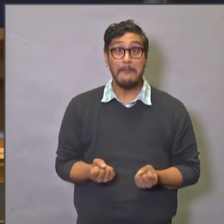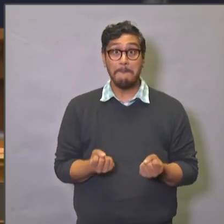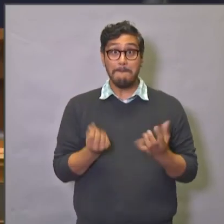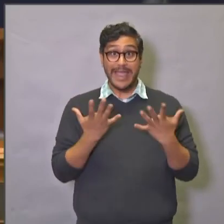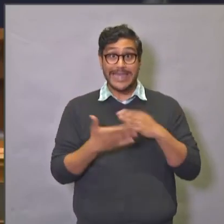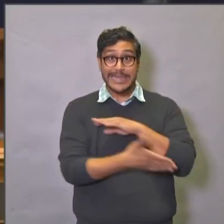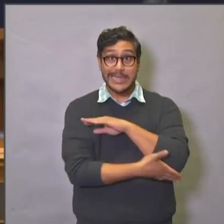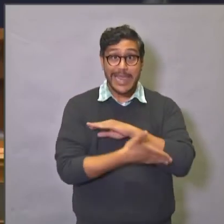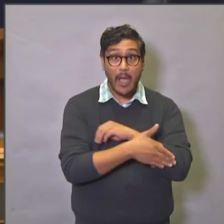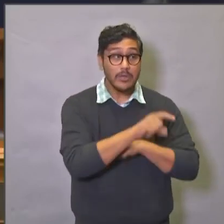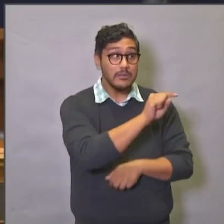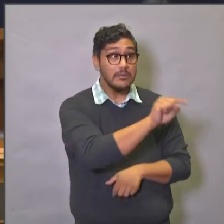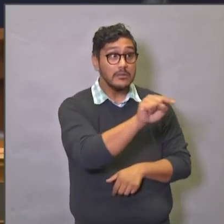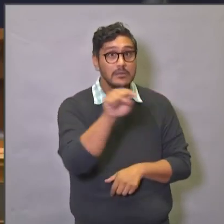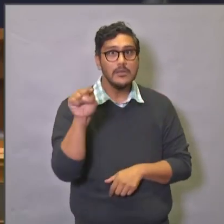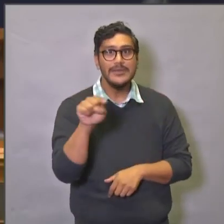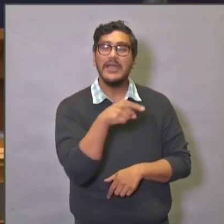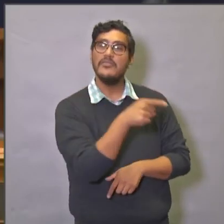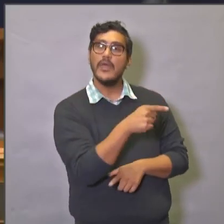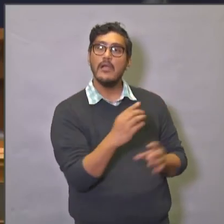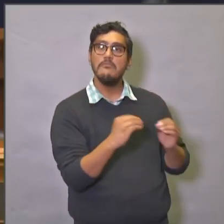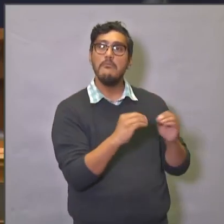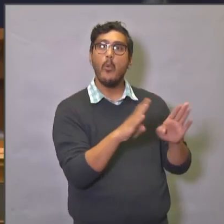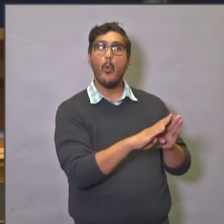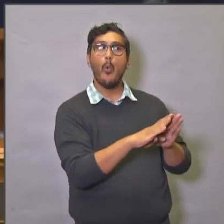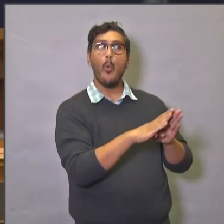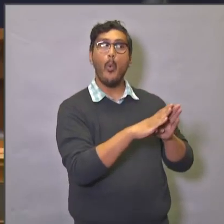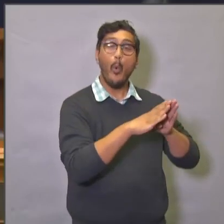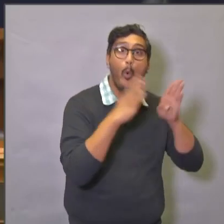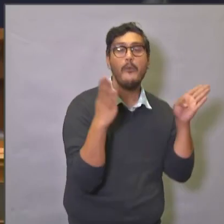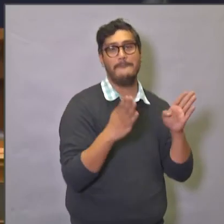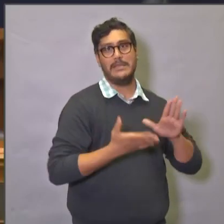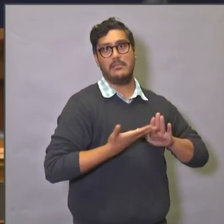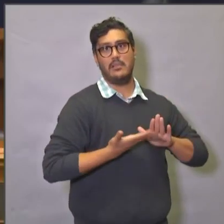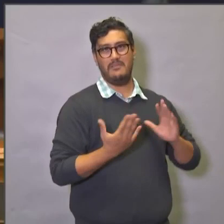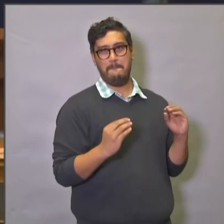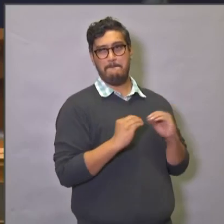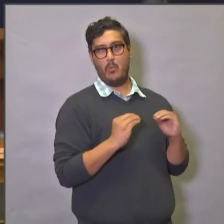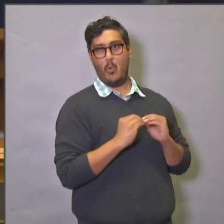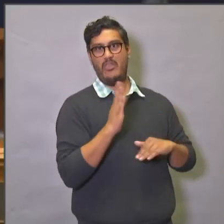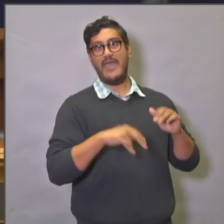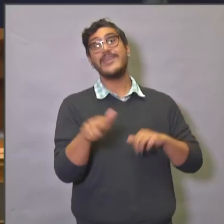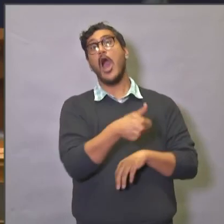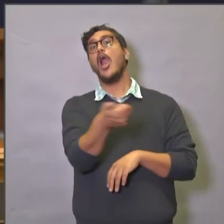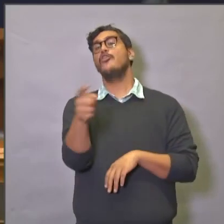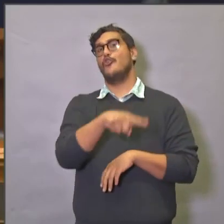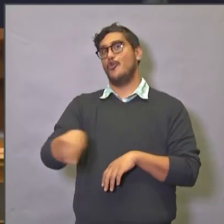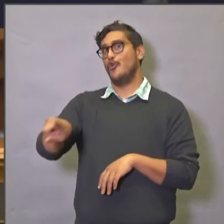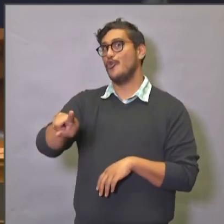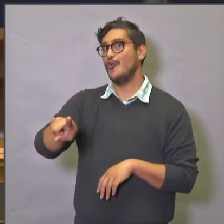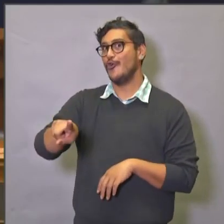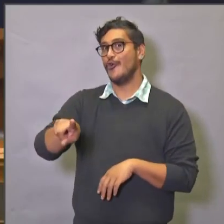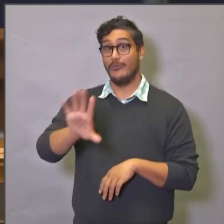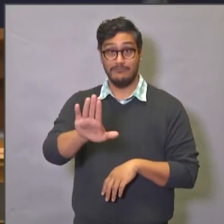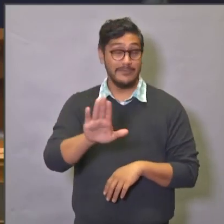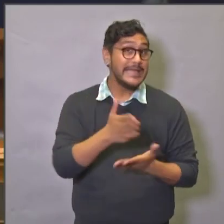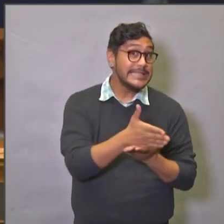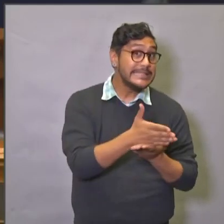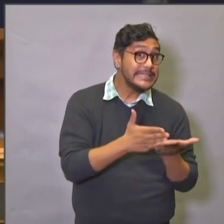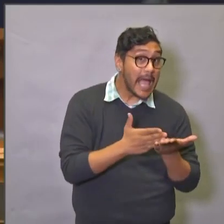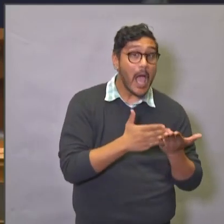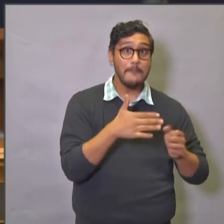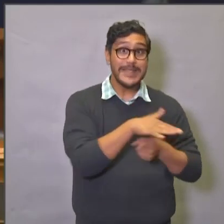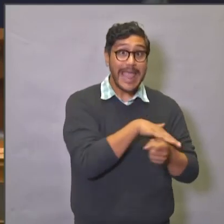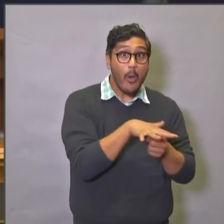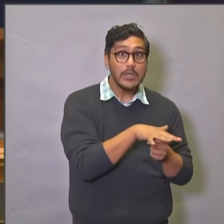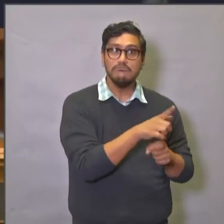doing larger reopenings. And also, as you saw in other counties, they're bringing back college students